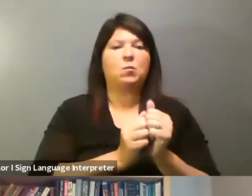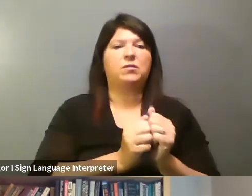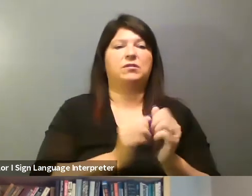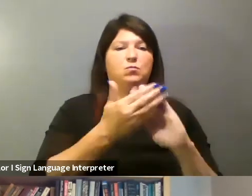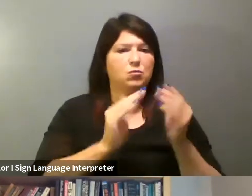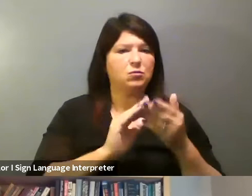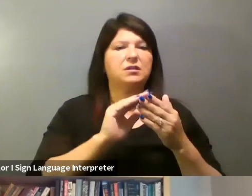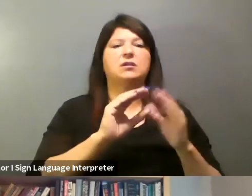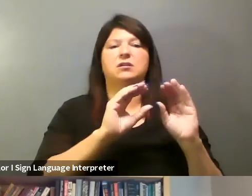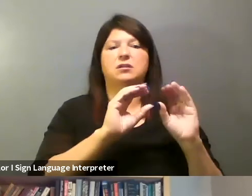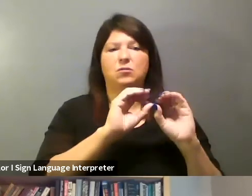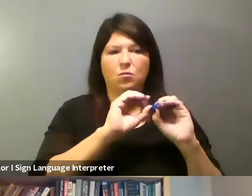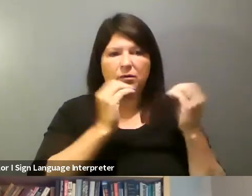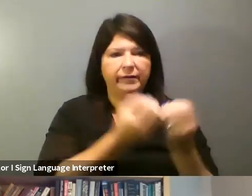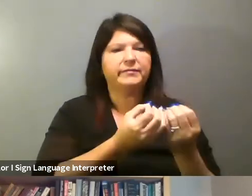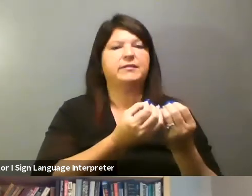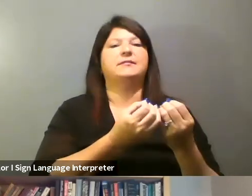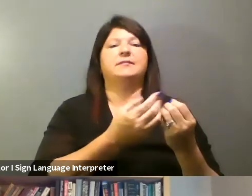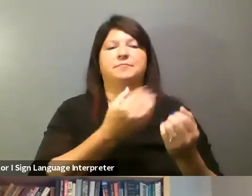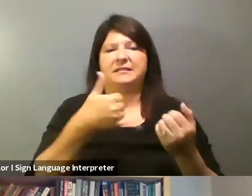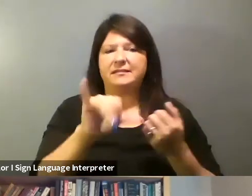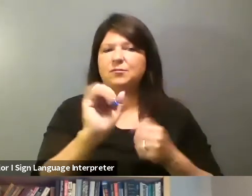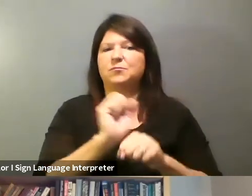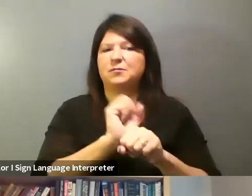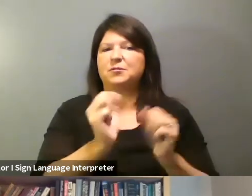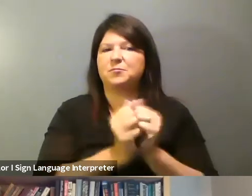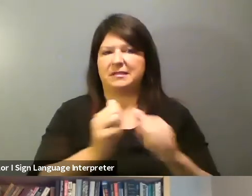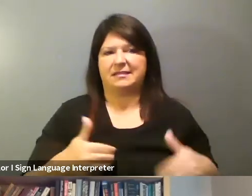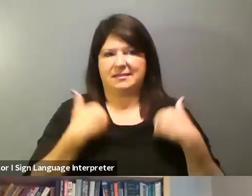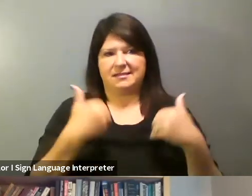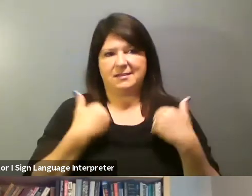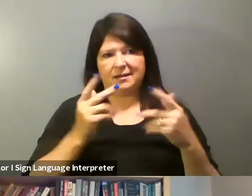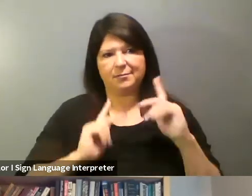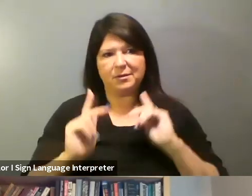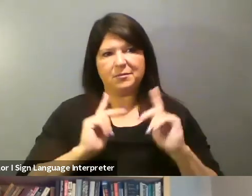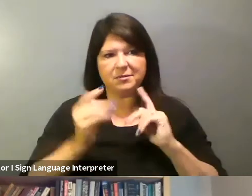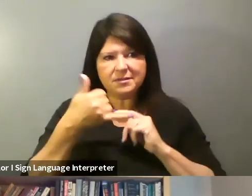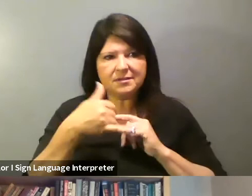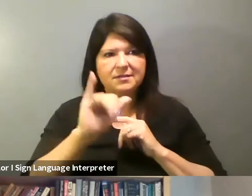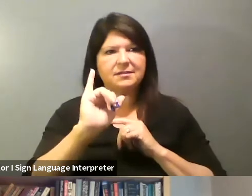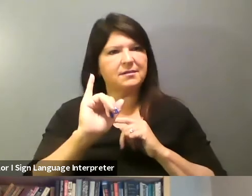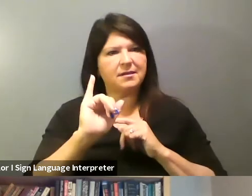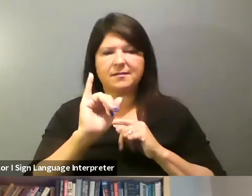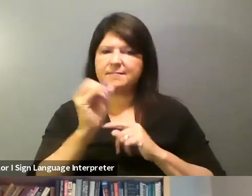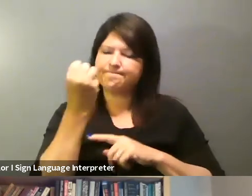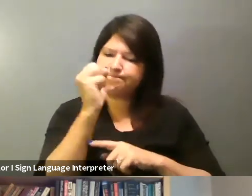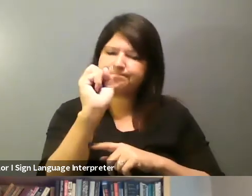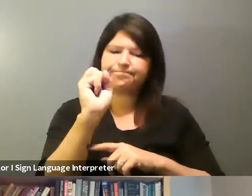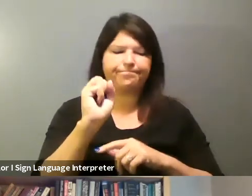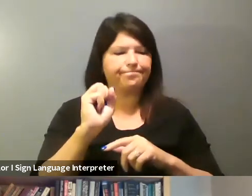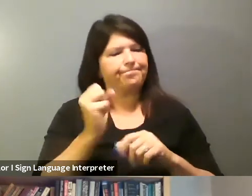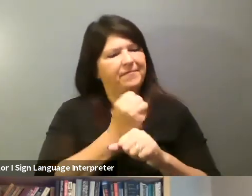with young people. We're still fighting the good fight here in Memphis. We're trying to get rid